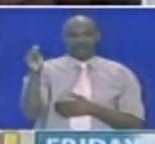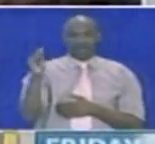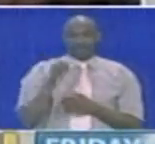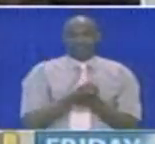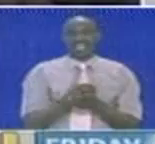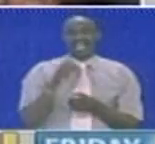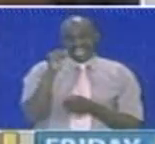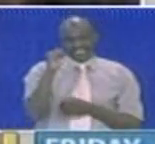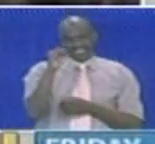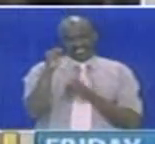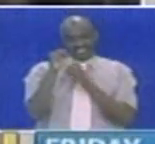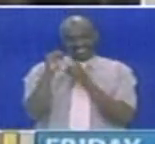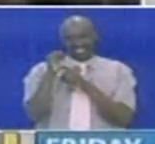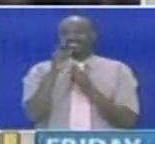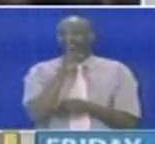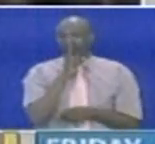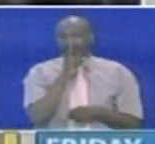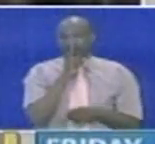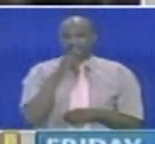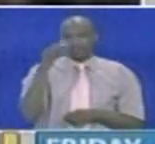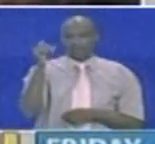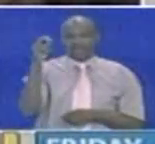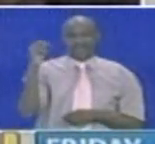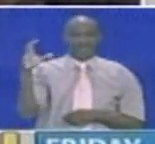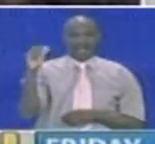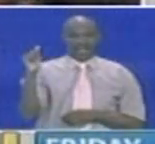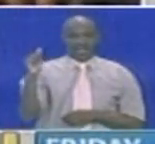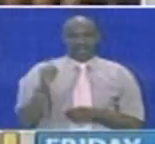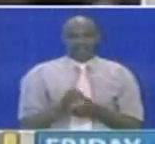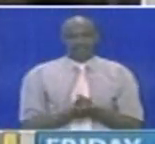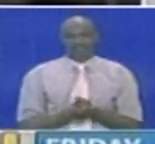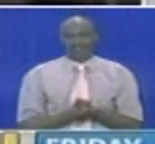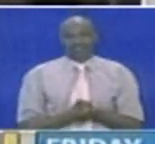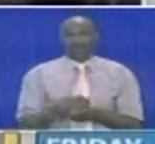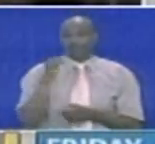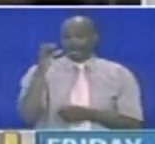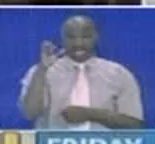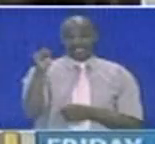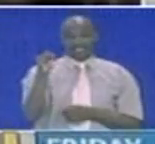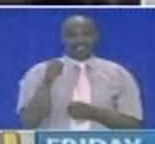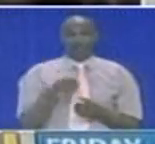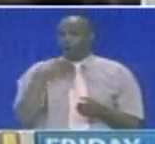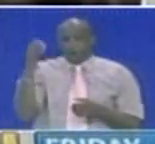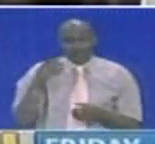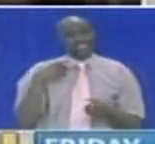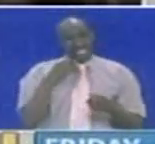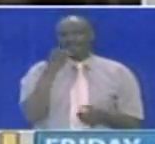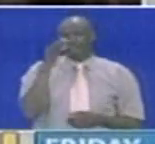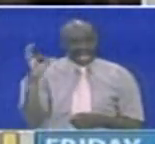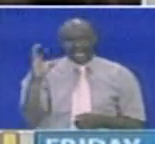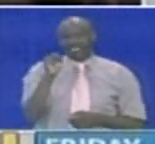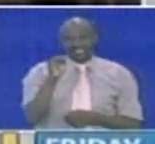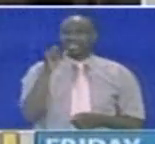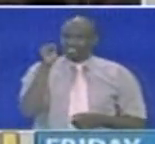Fracas. That S is silent. Fracas. Fracas. Then we've all been pronouncing it wrong,